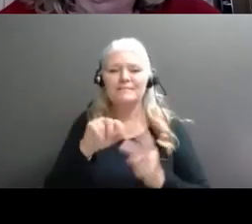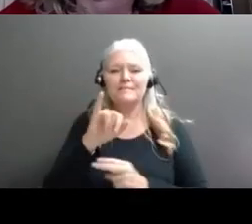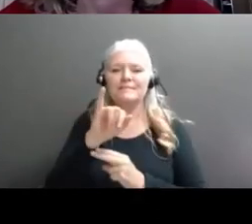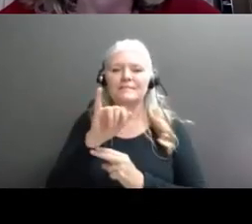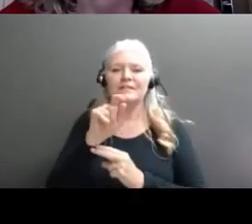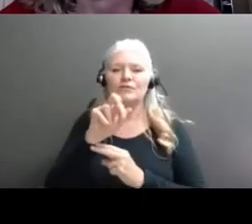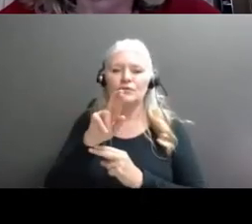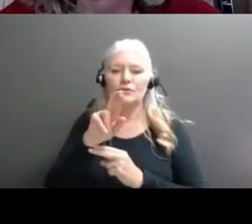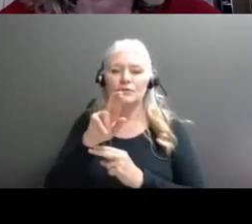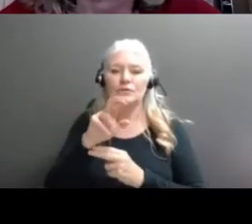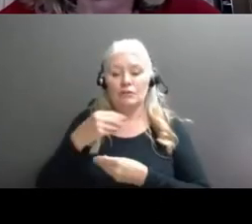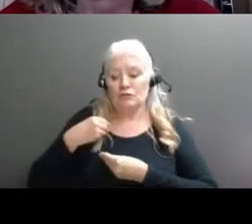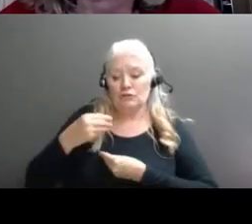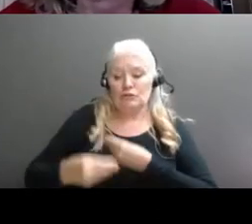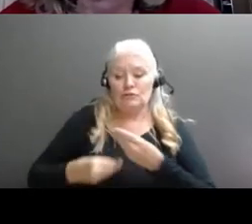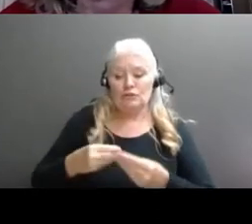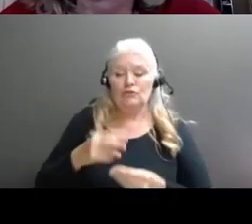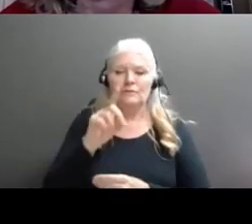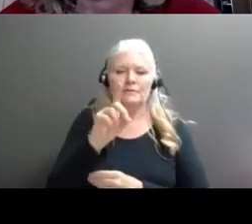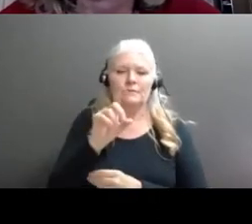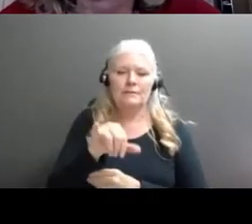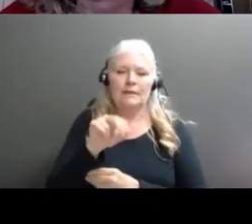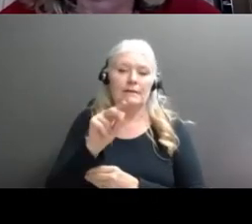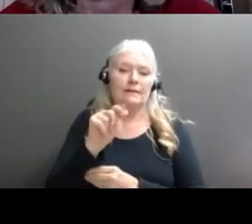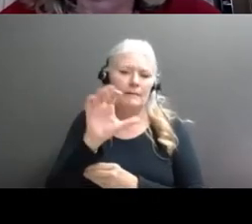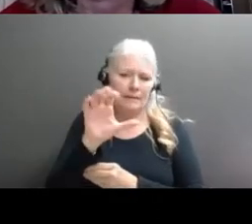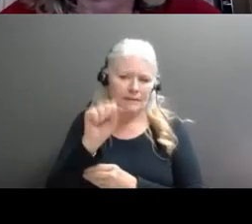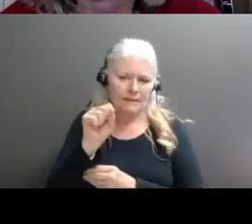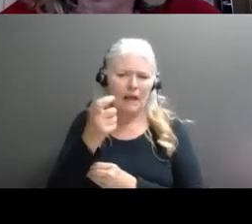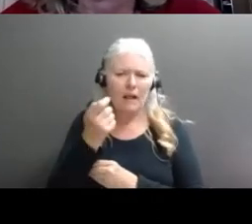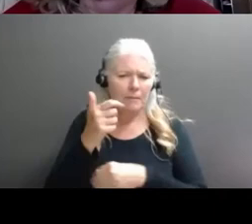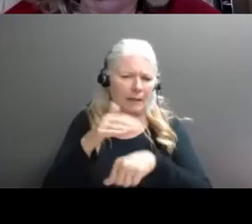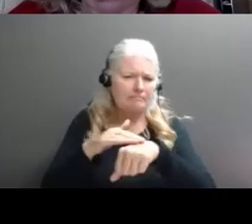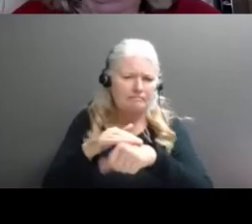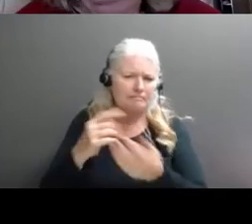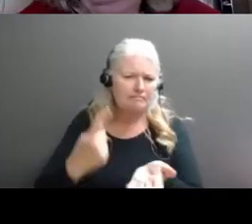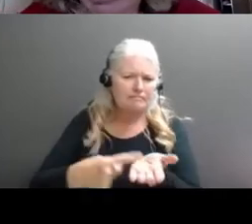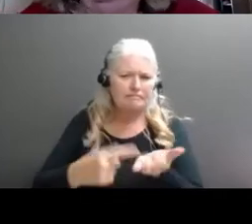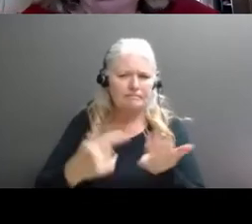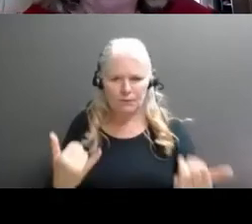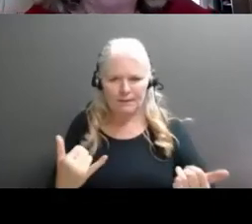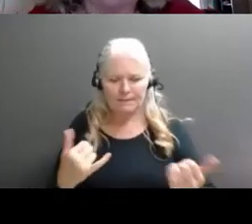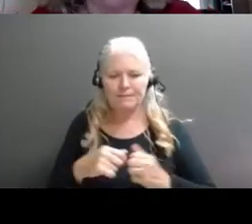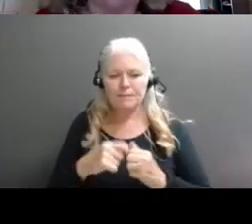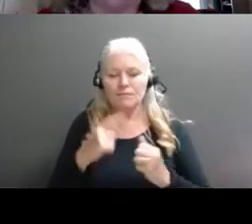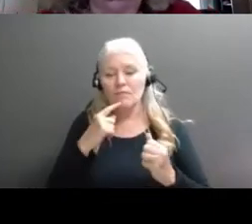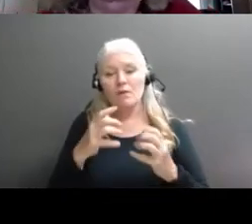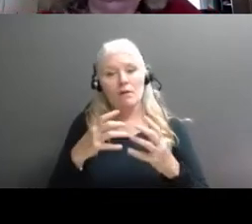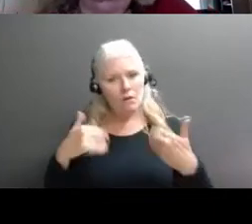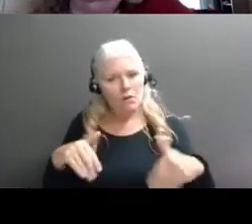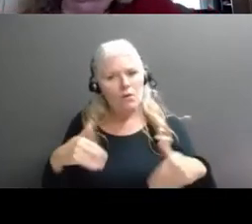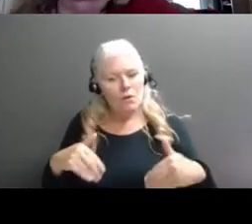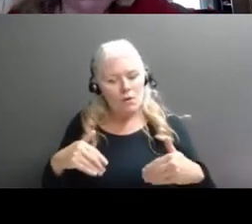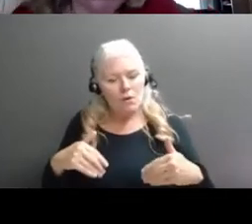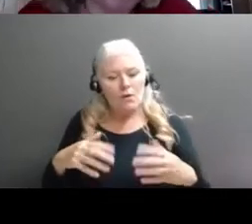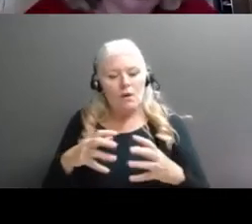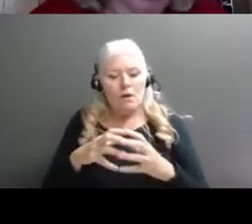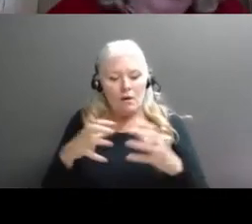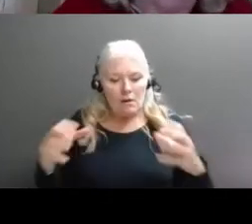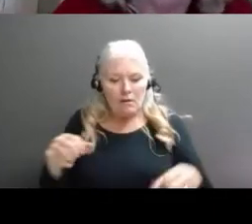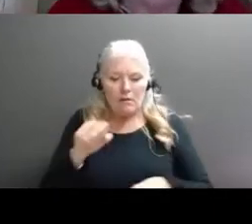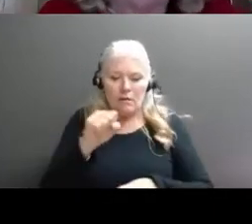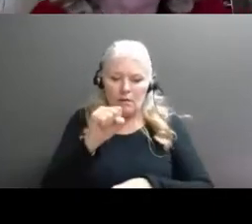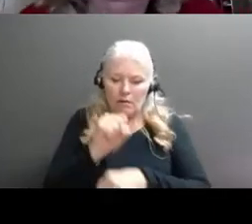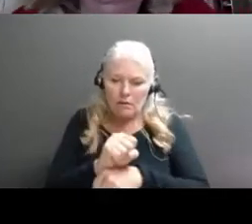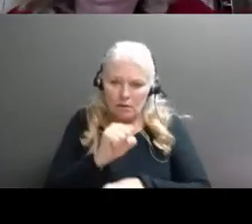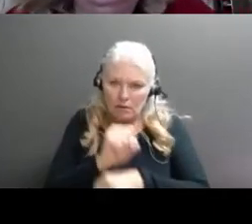It has been touched on a little bit, but a tremendous amount of work around of knowledge that